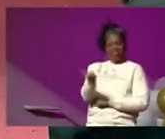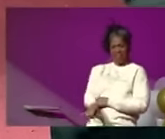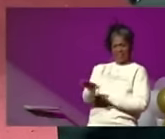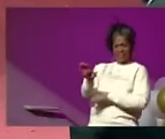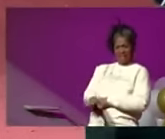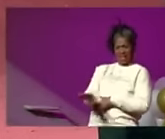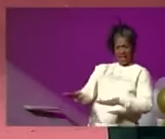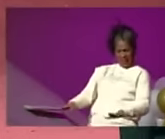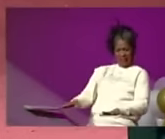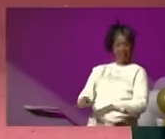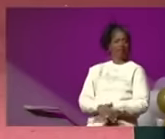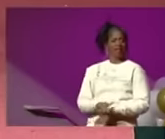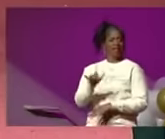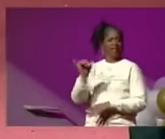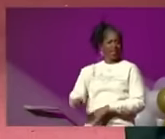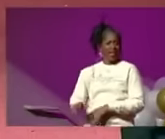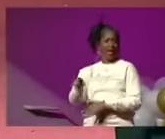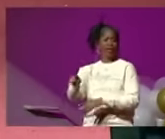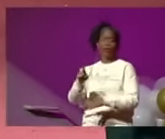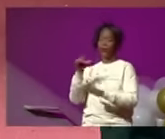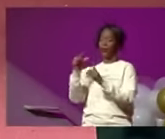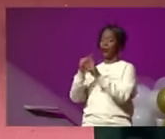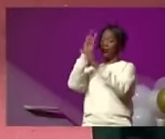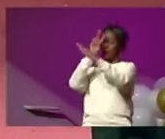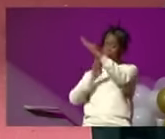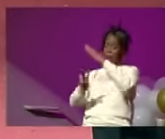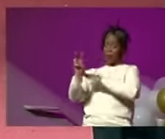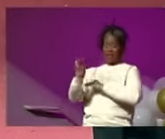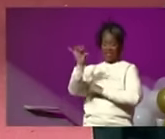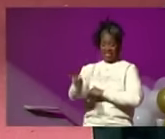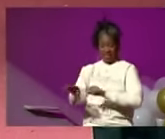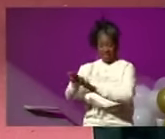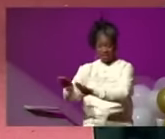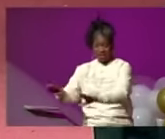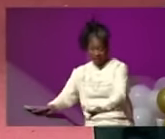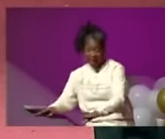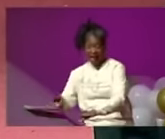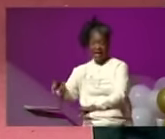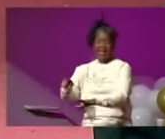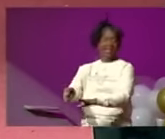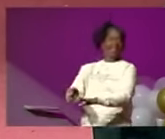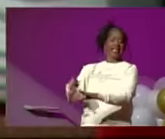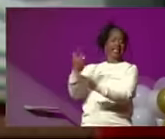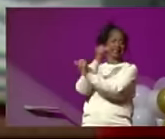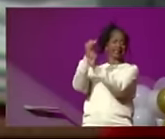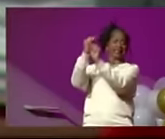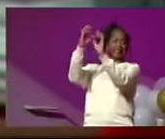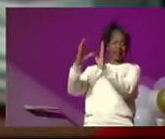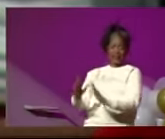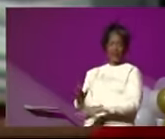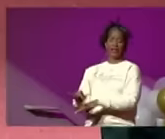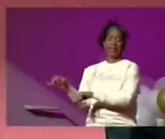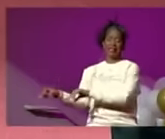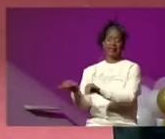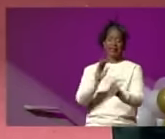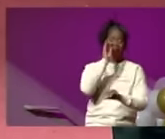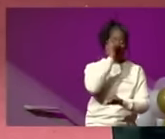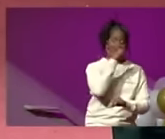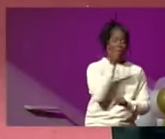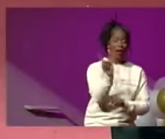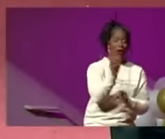child, the word of the prophets. That child, the rose of Sharon, the lily of the